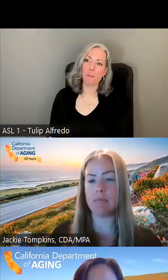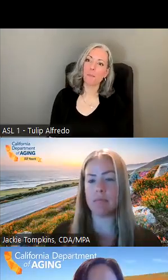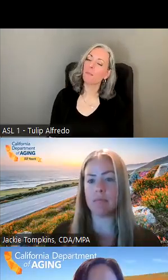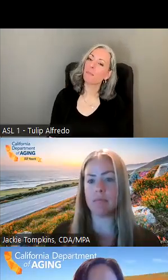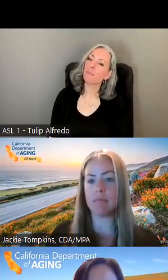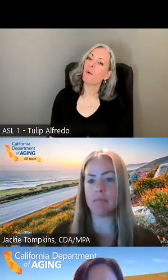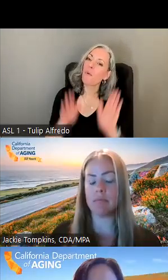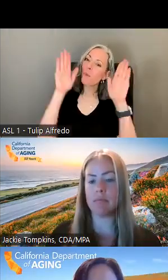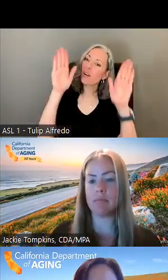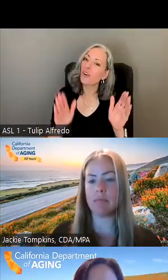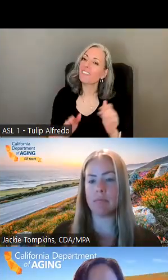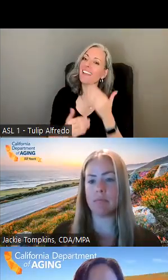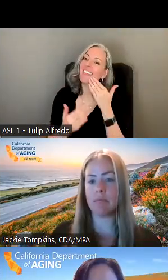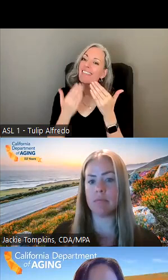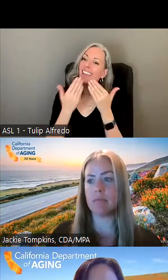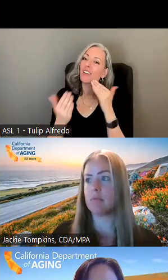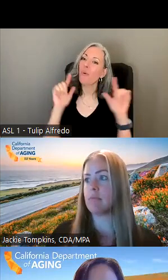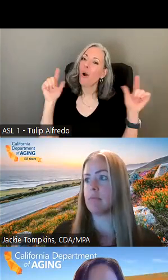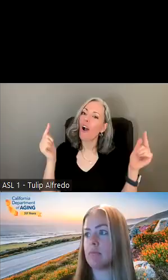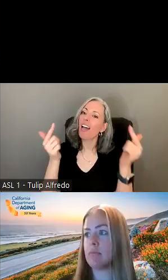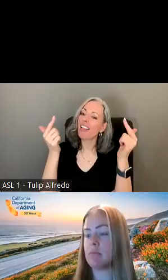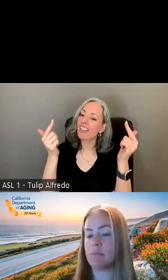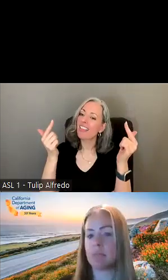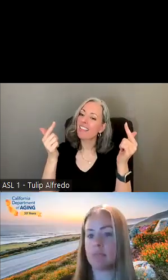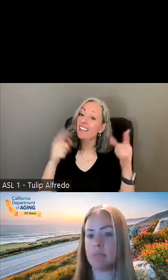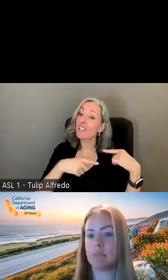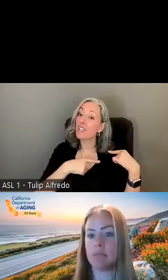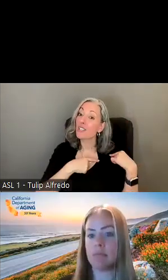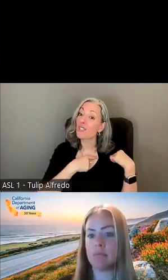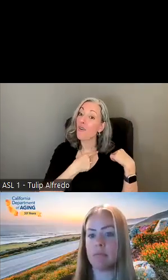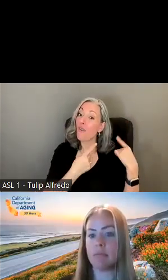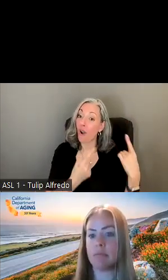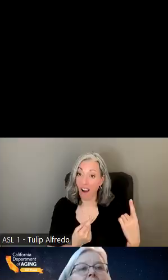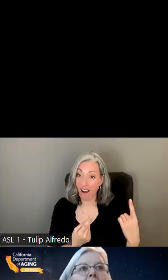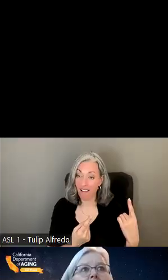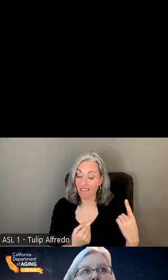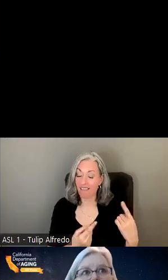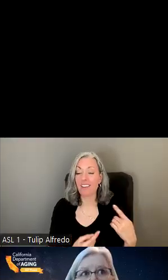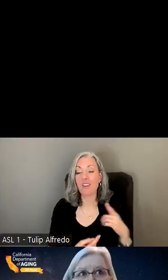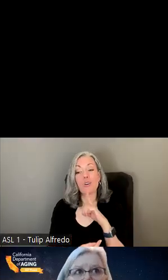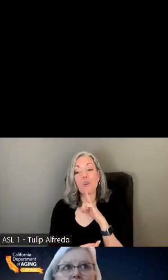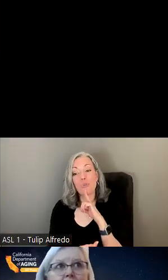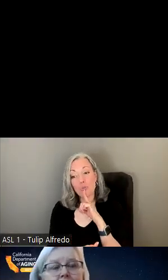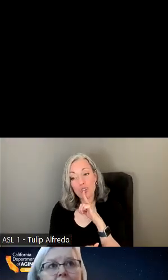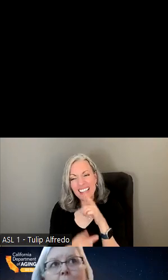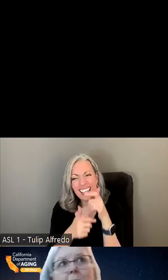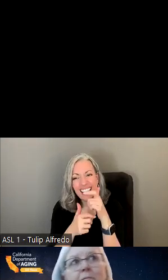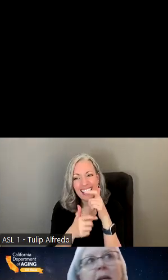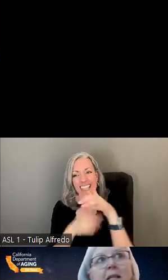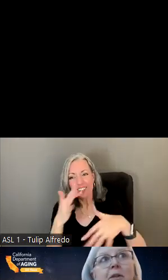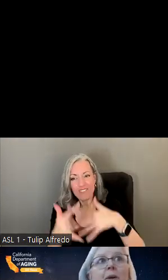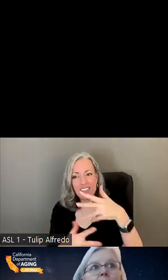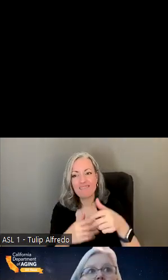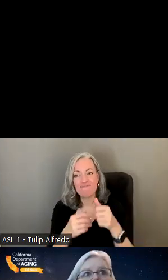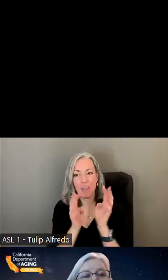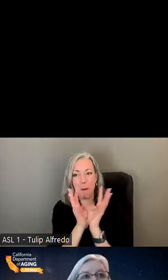Great. Thank you all. So far, it's been a very interactive, informative